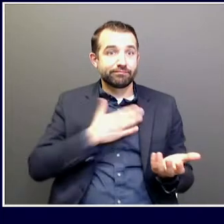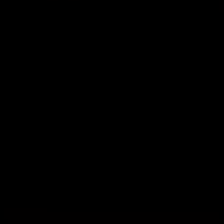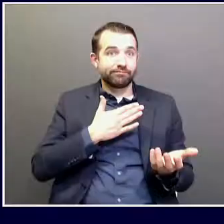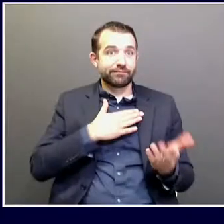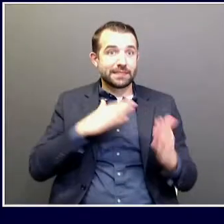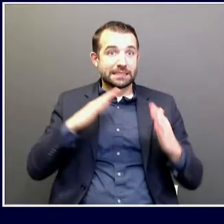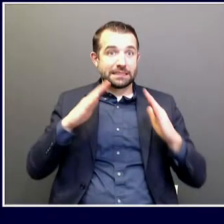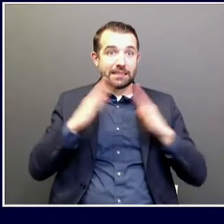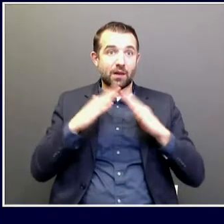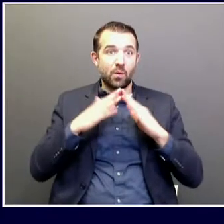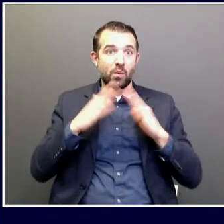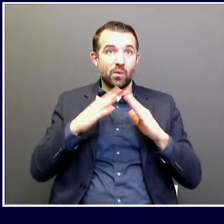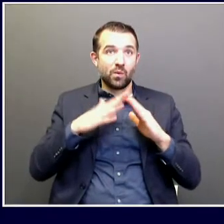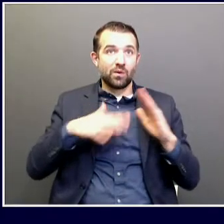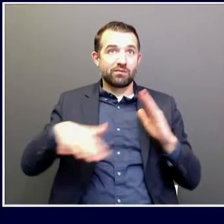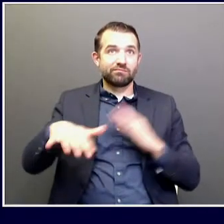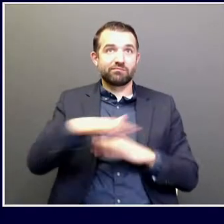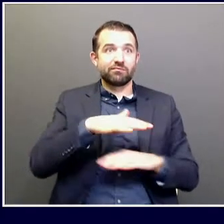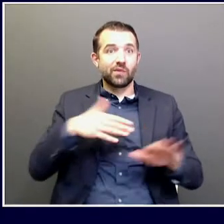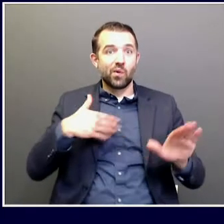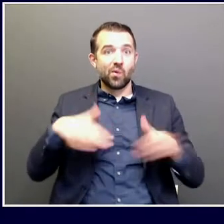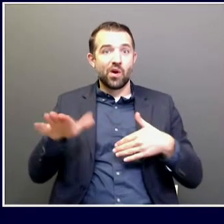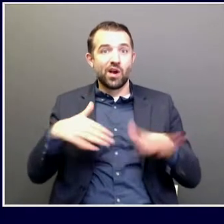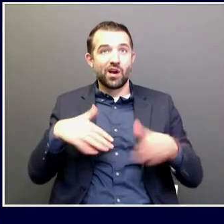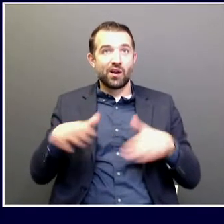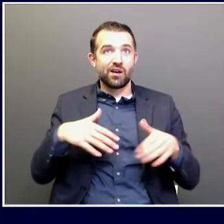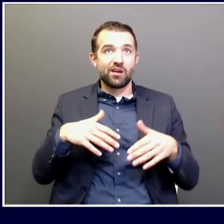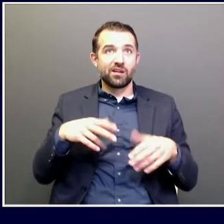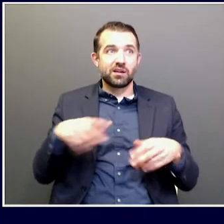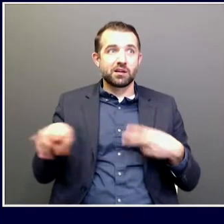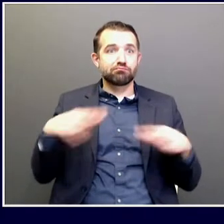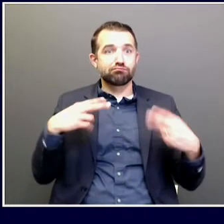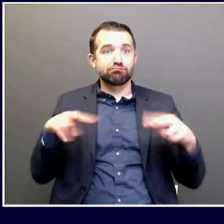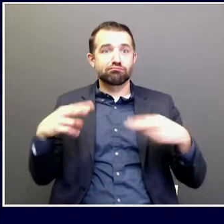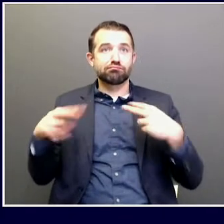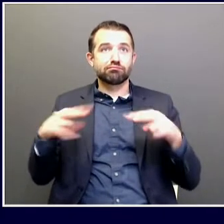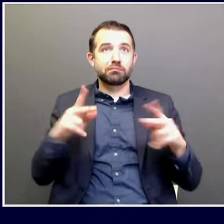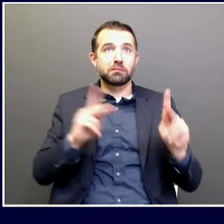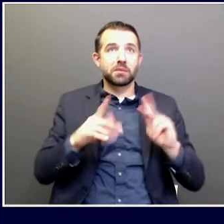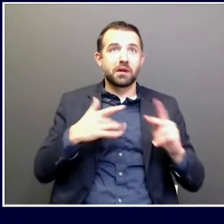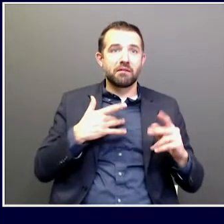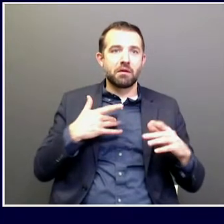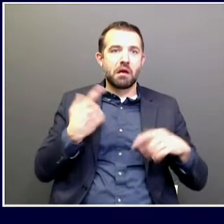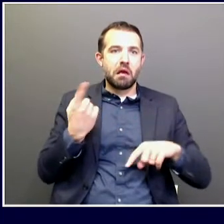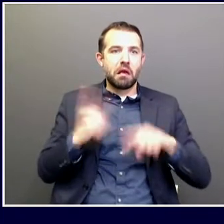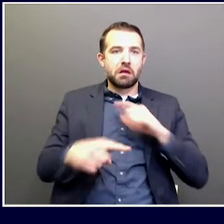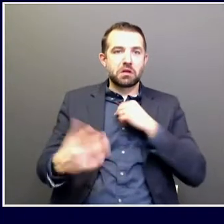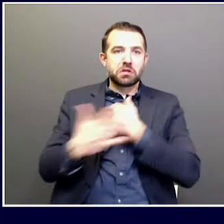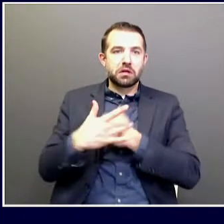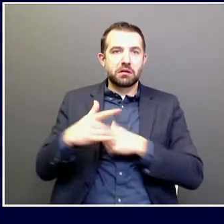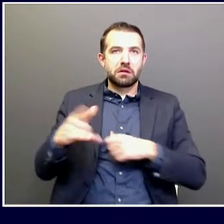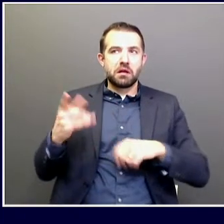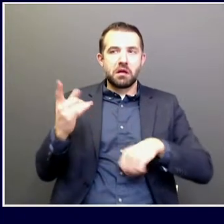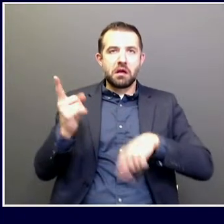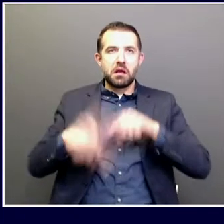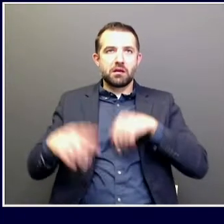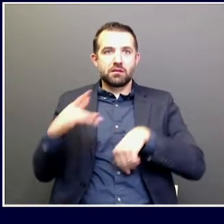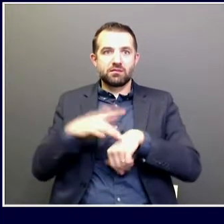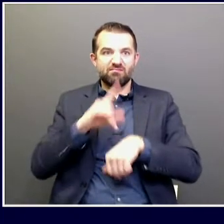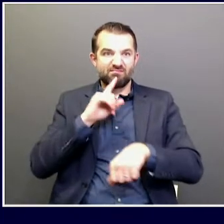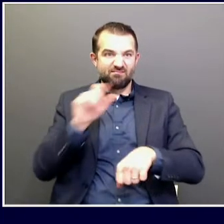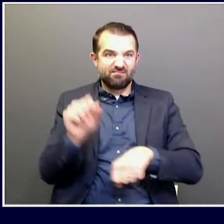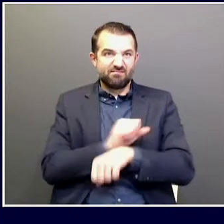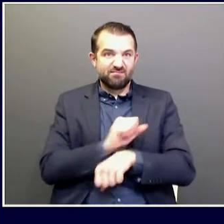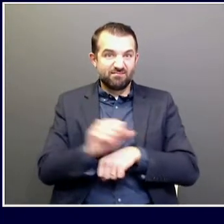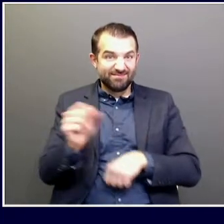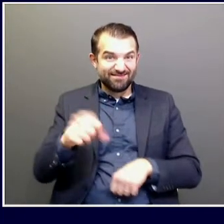of, well, there's still a bit of a sense of it can't happen here. But it can happen here, and it is happening here.